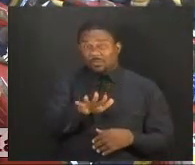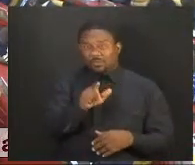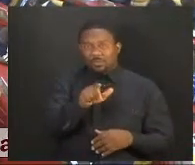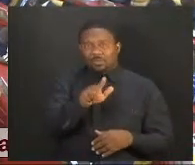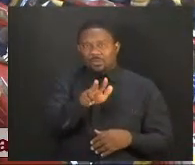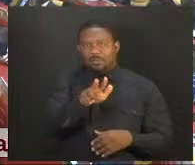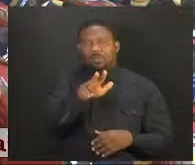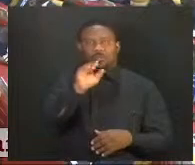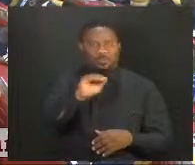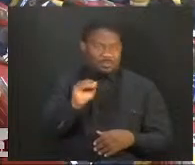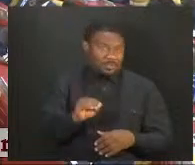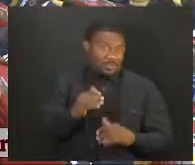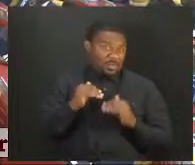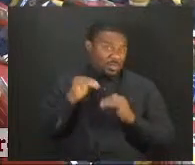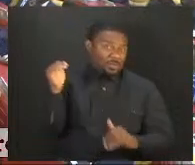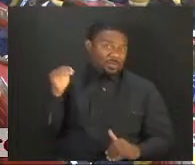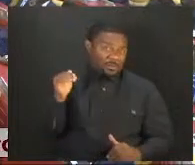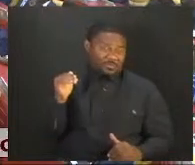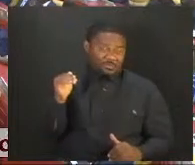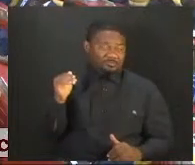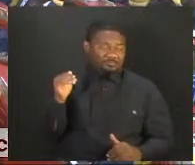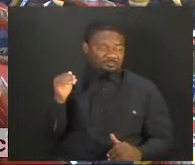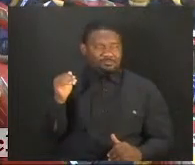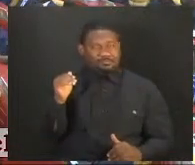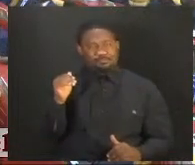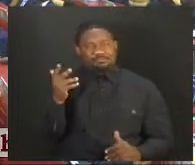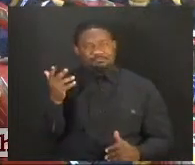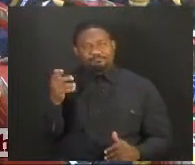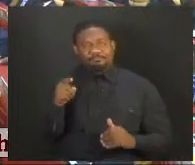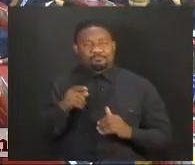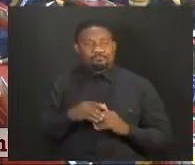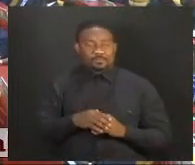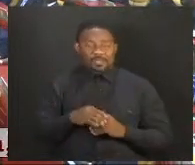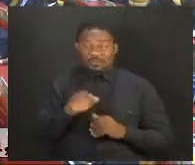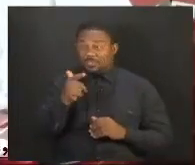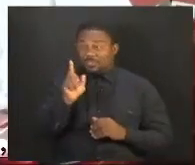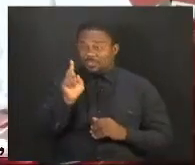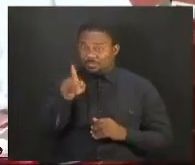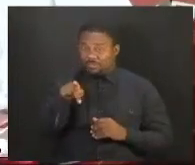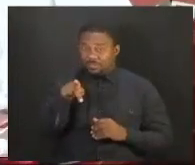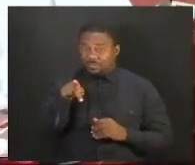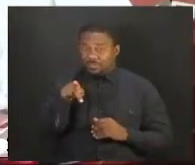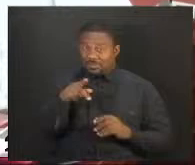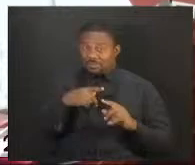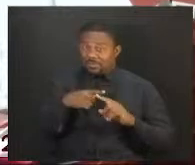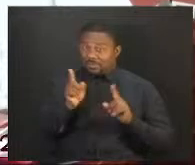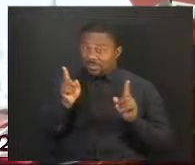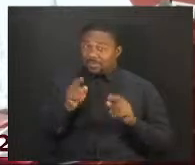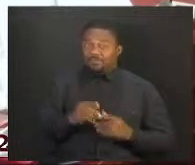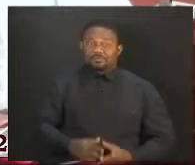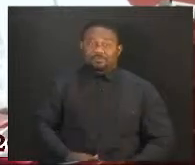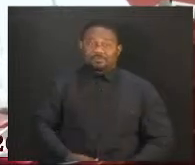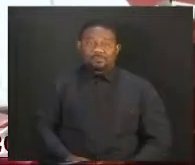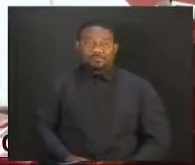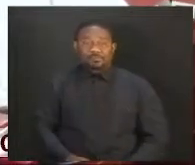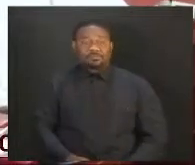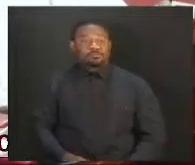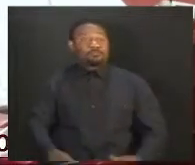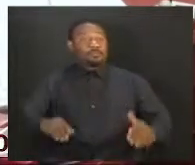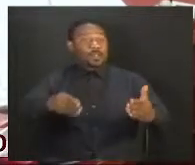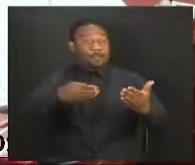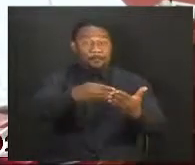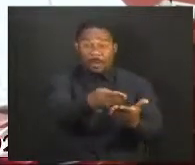of 171.7 billion or 16.8% of GDP. Unfortunately, Mr. Speaker, all expenditure